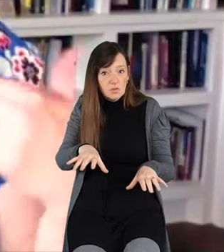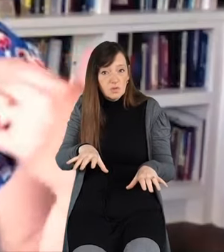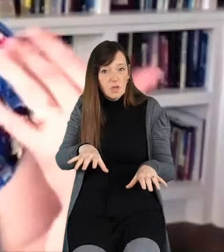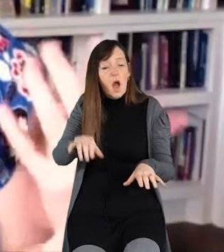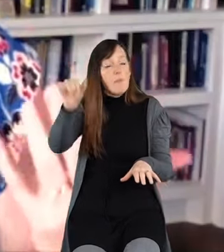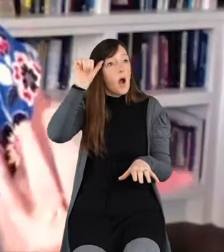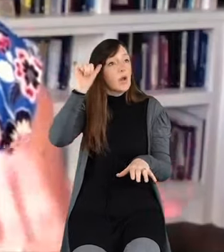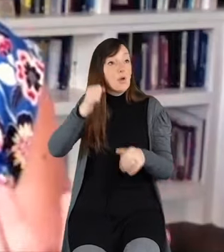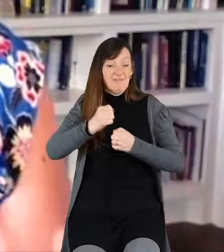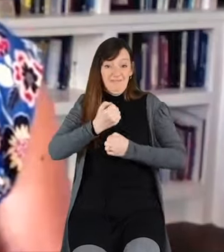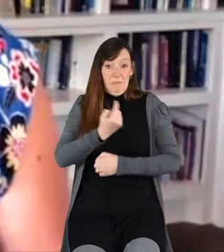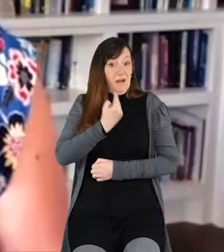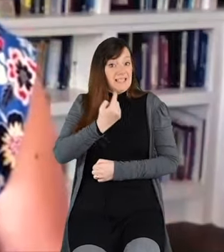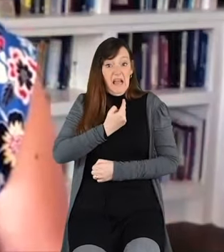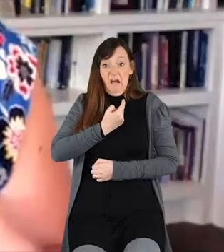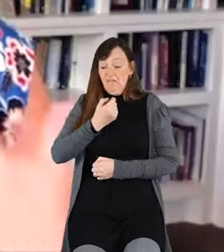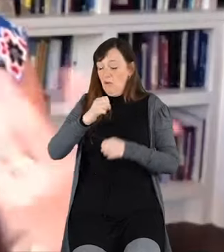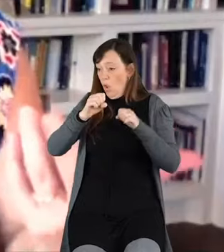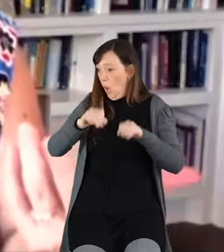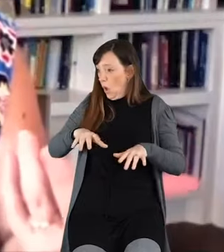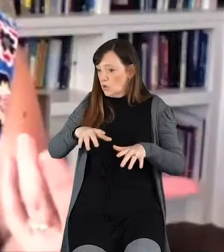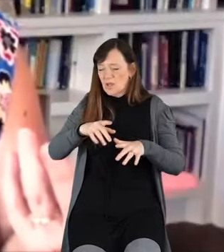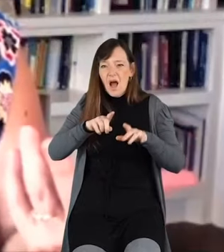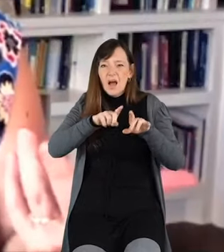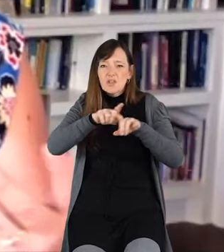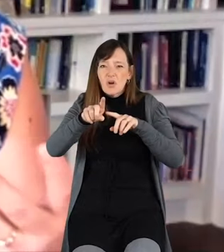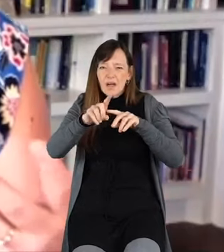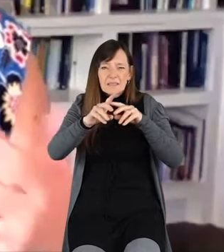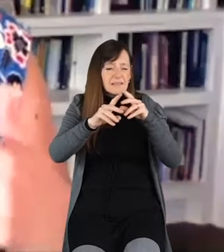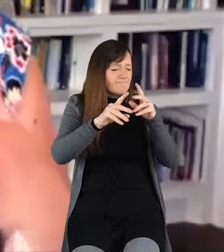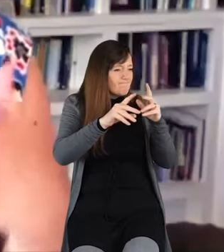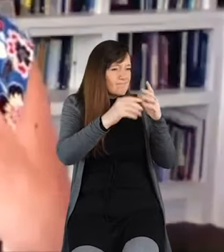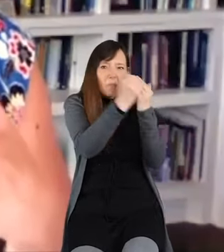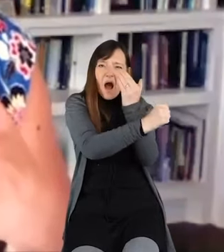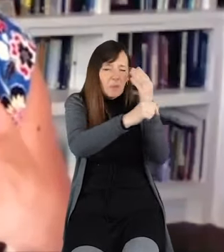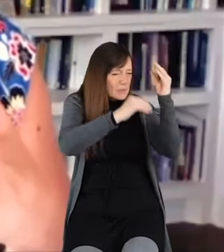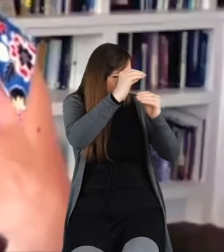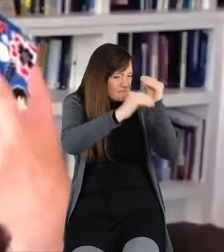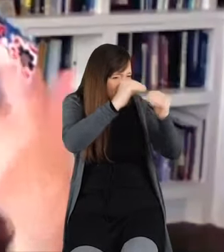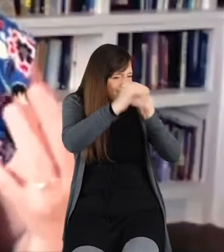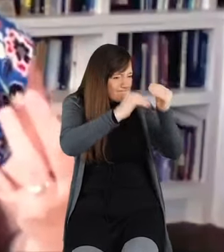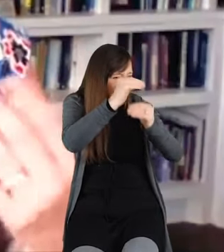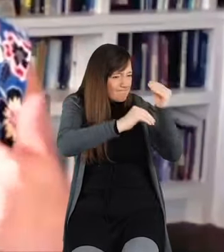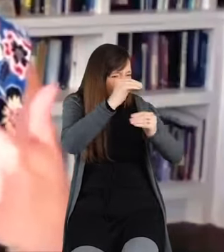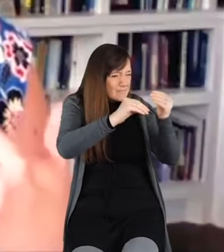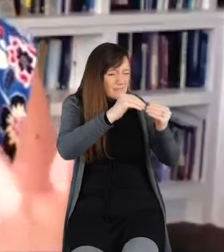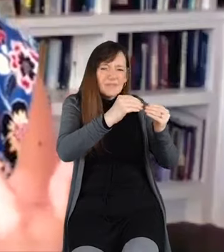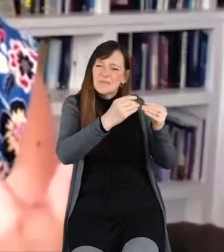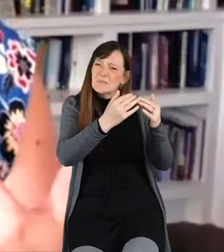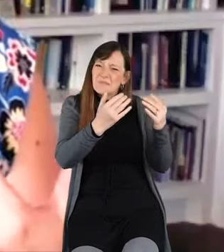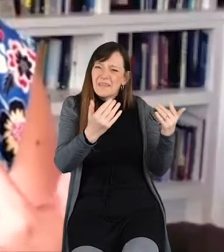loss, there were so many things I was trying to make sense of. I'm someone who grew up with the Bible, but I realized there were so many things I thought